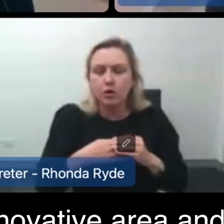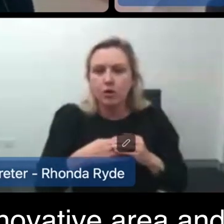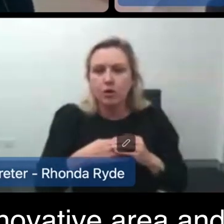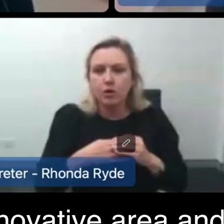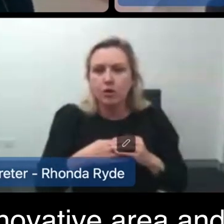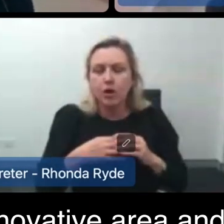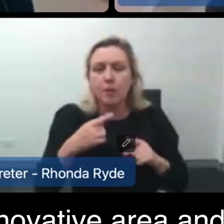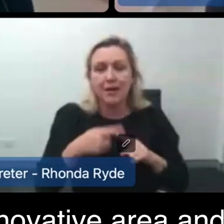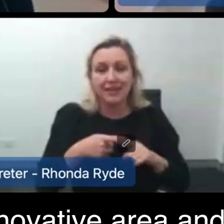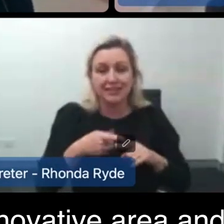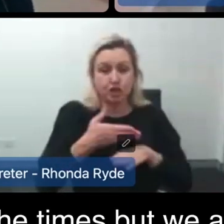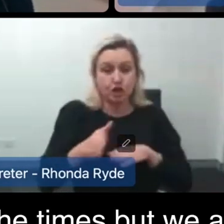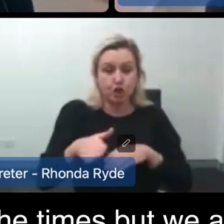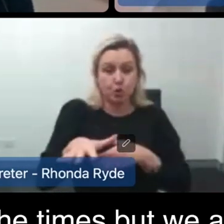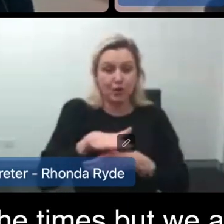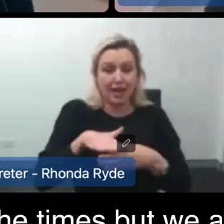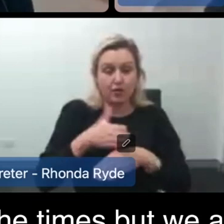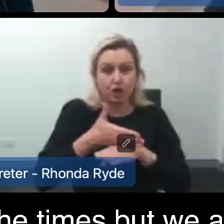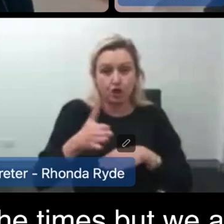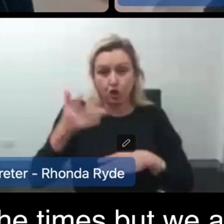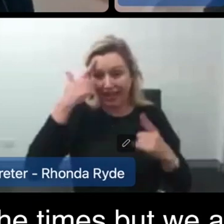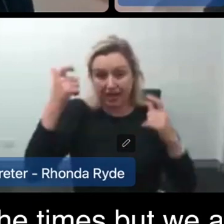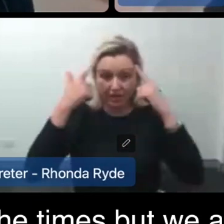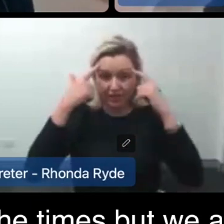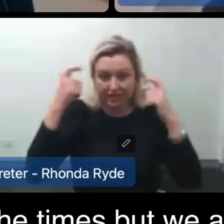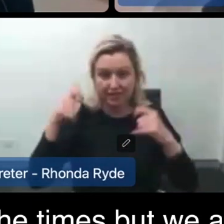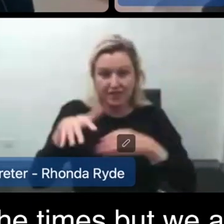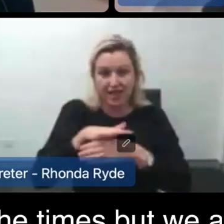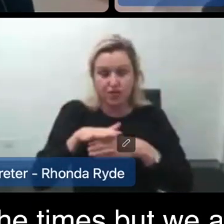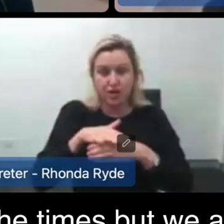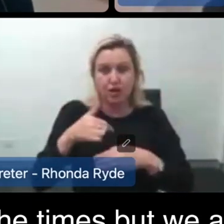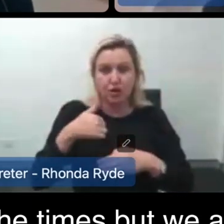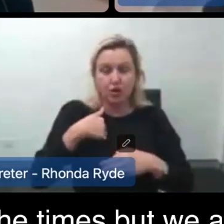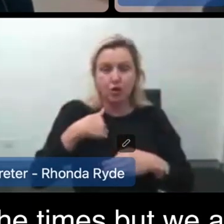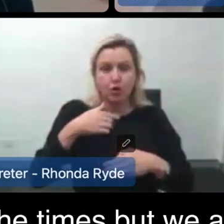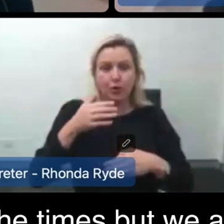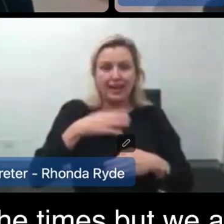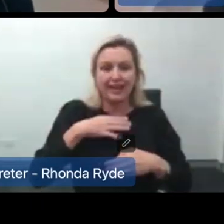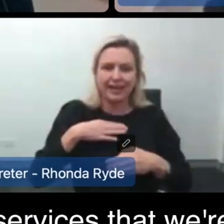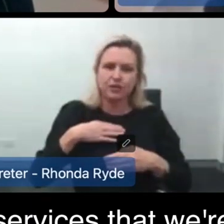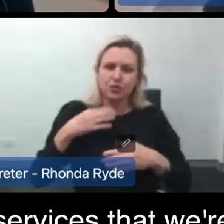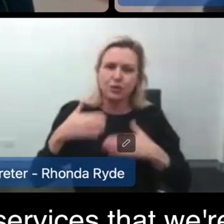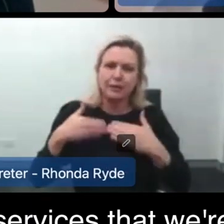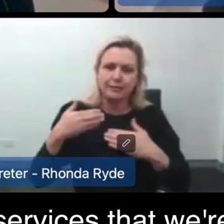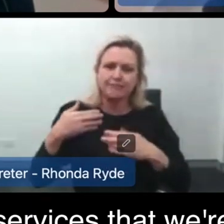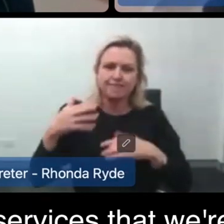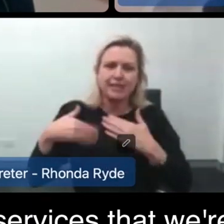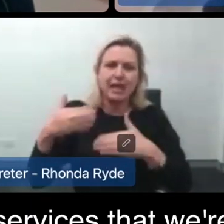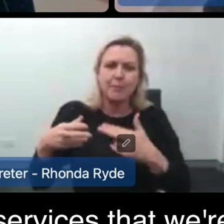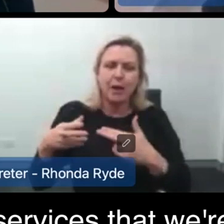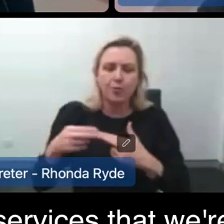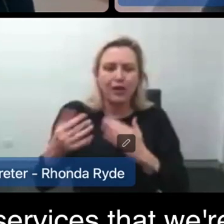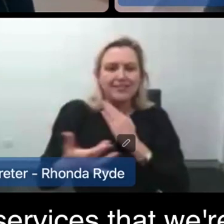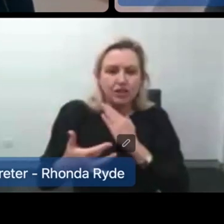it's a new and innovative area, and we need to be able to move with the times, but we also need to make sure that